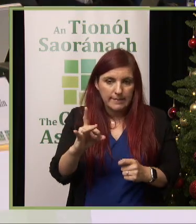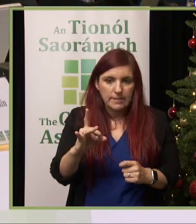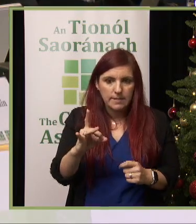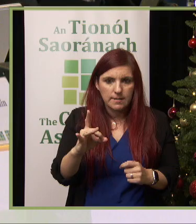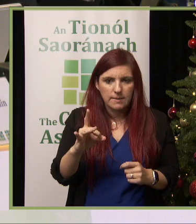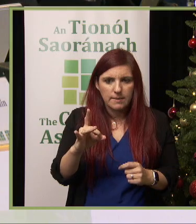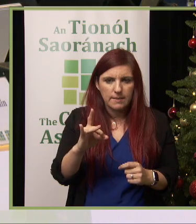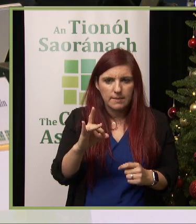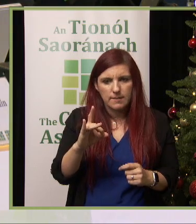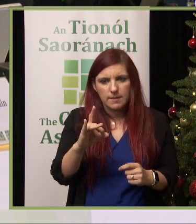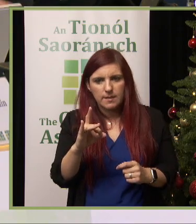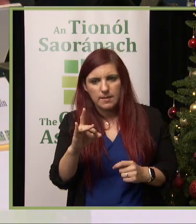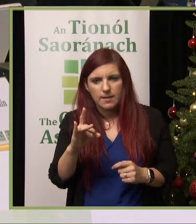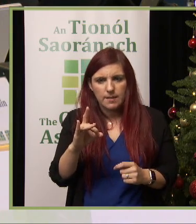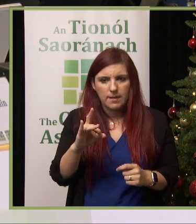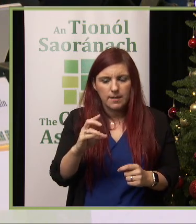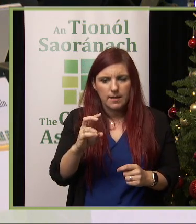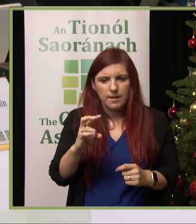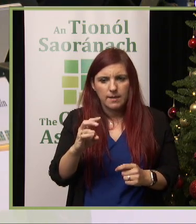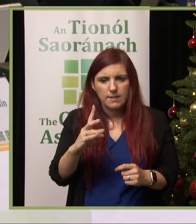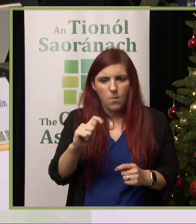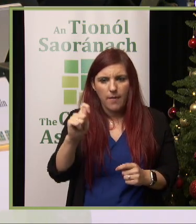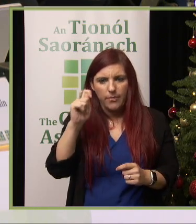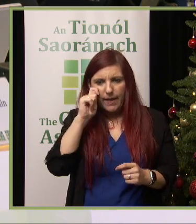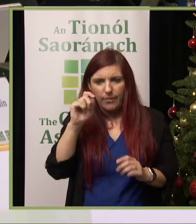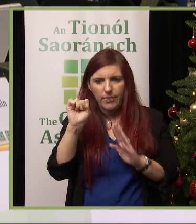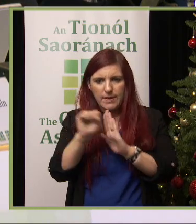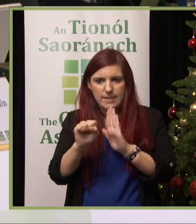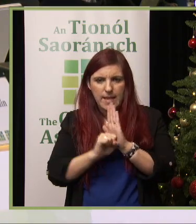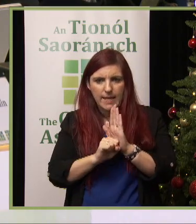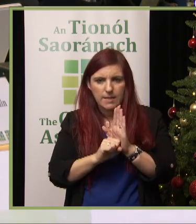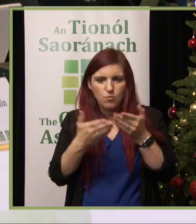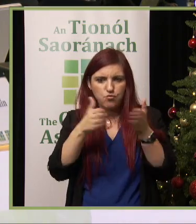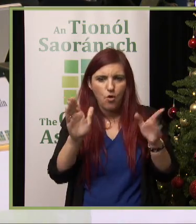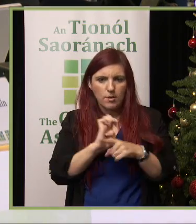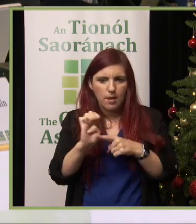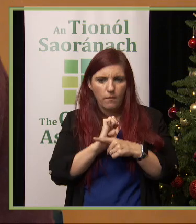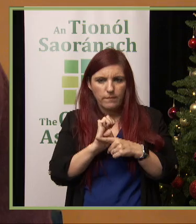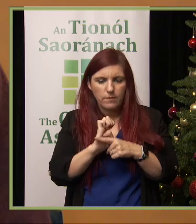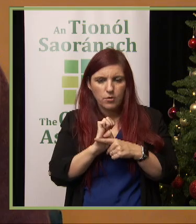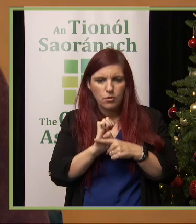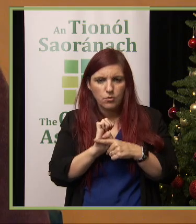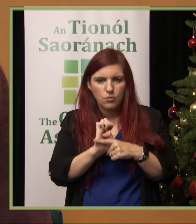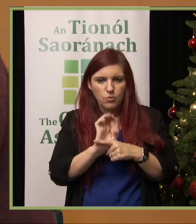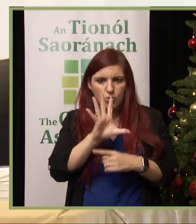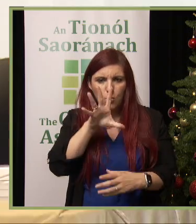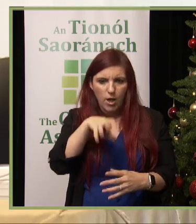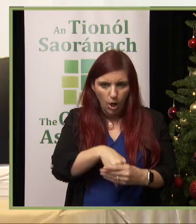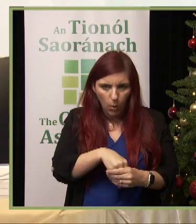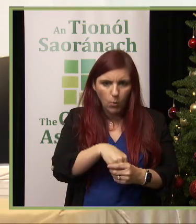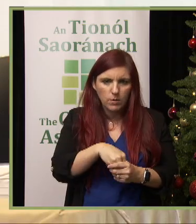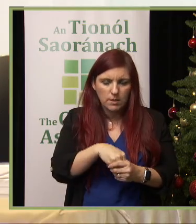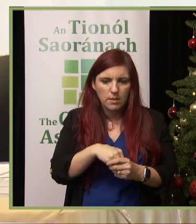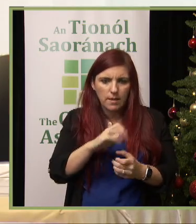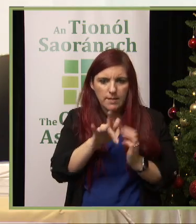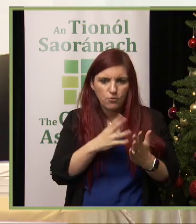but I mean, I think the state is probably big enough an infrastructural machinery